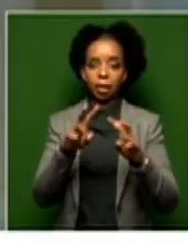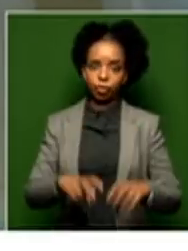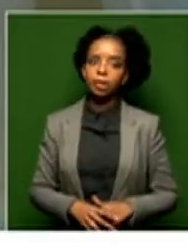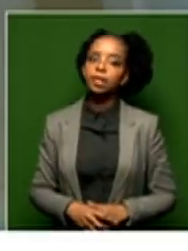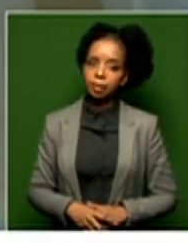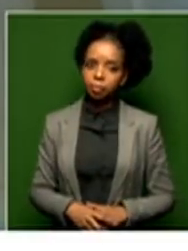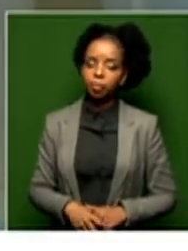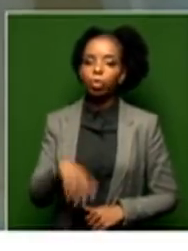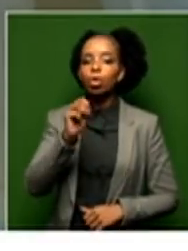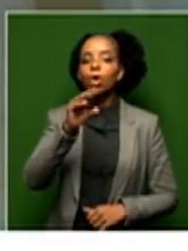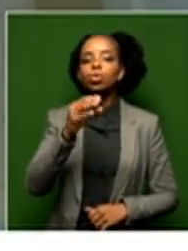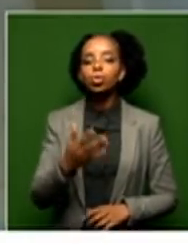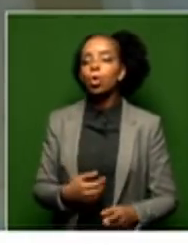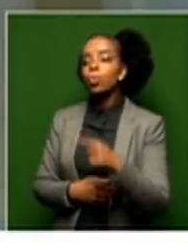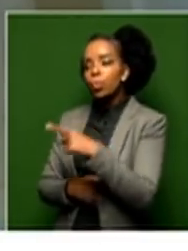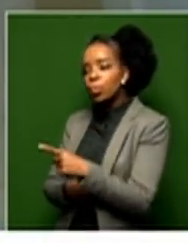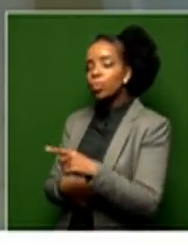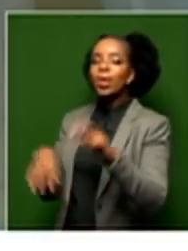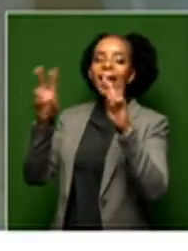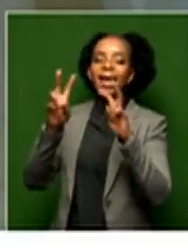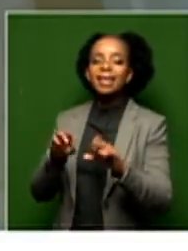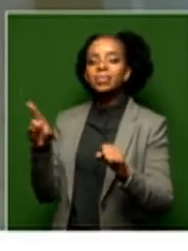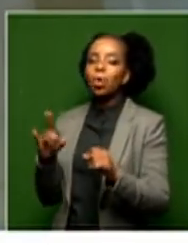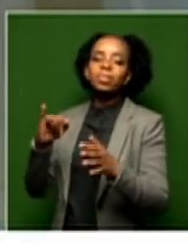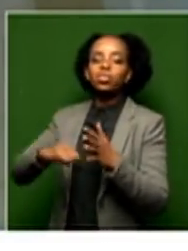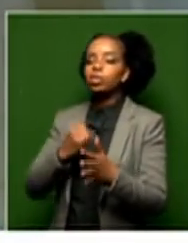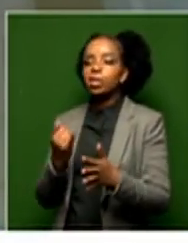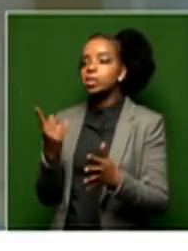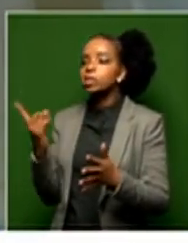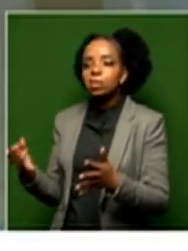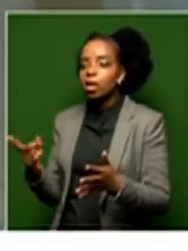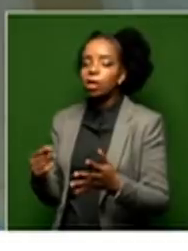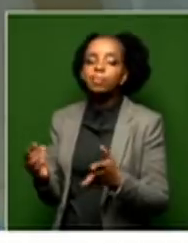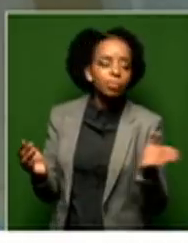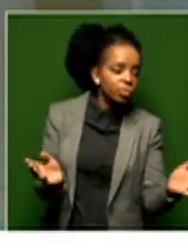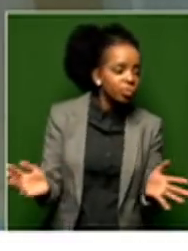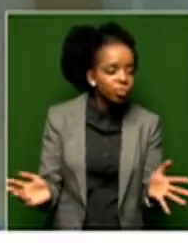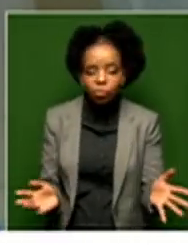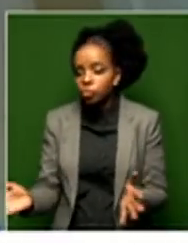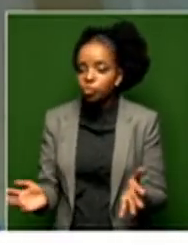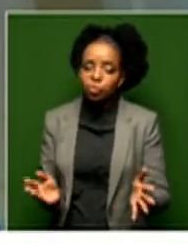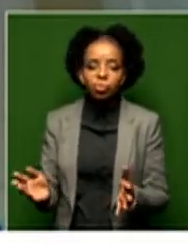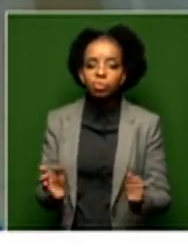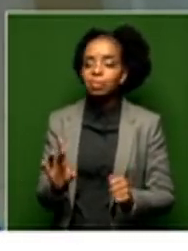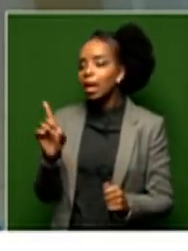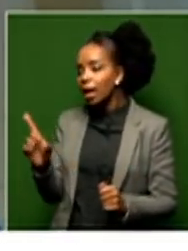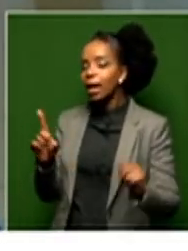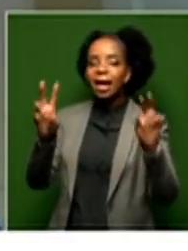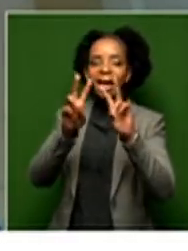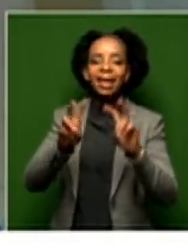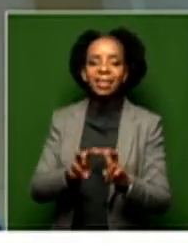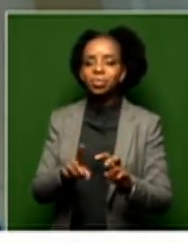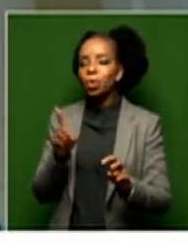So Eskom is simply used as a vehicle. It doesn't actually cost Eskom anything to be